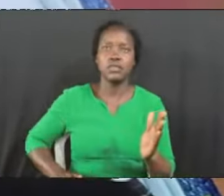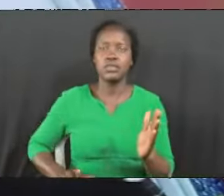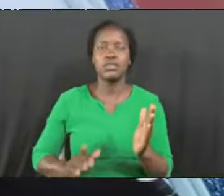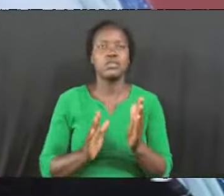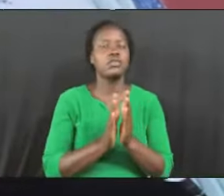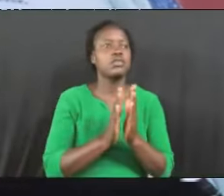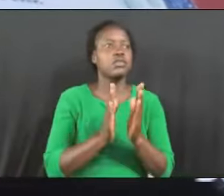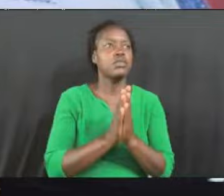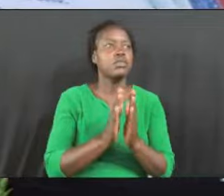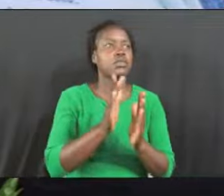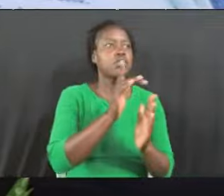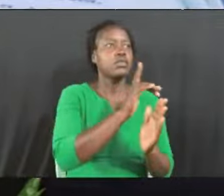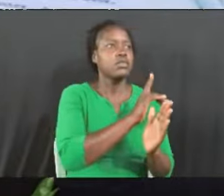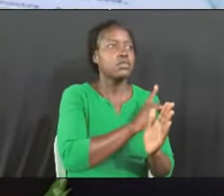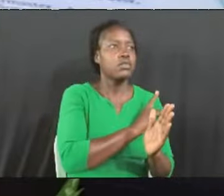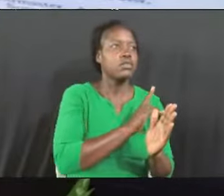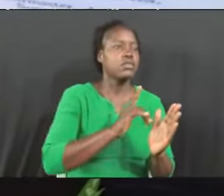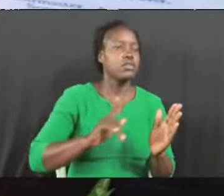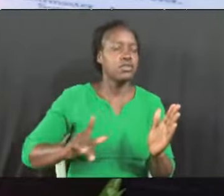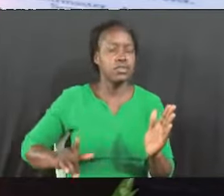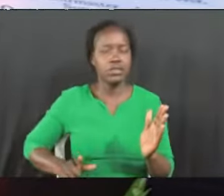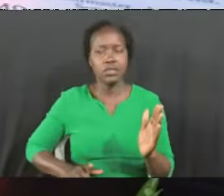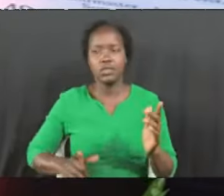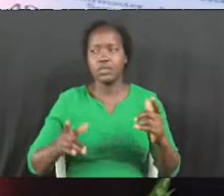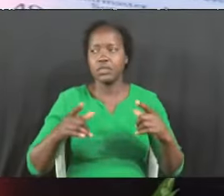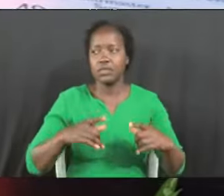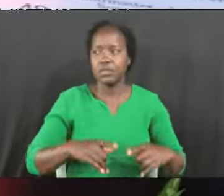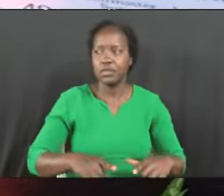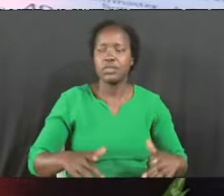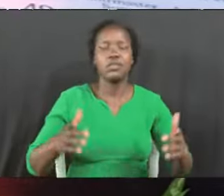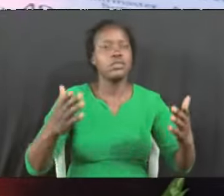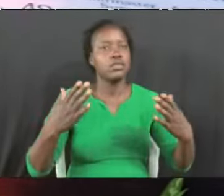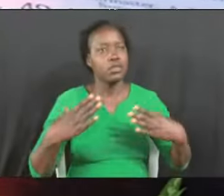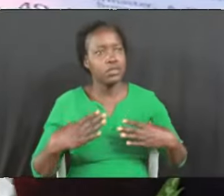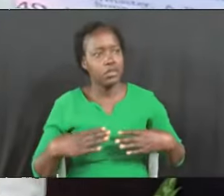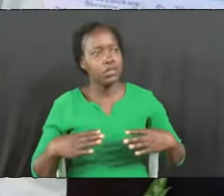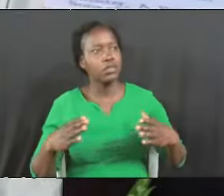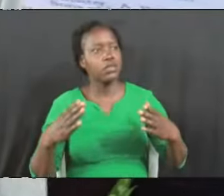Praise the Lord. Let the people rejoice.